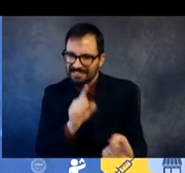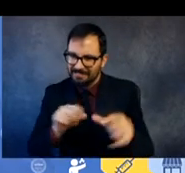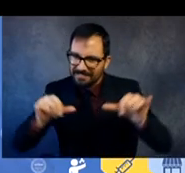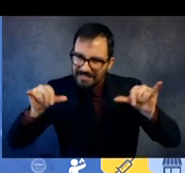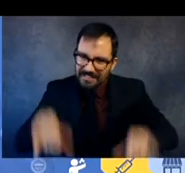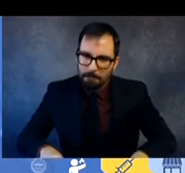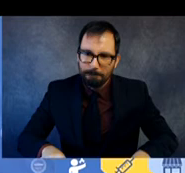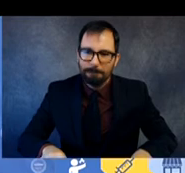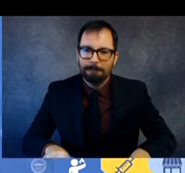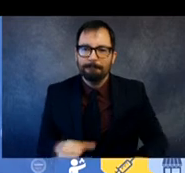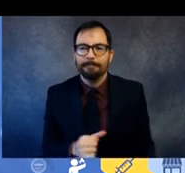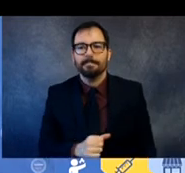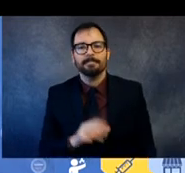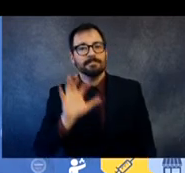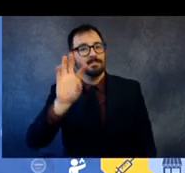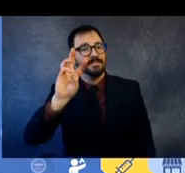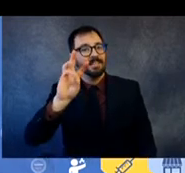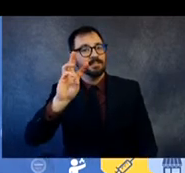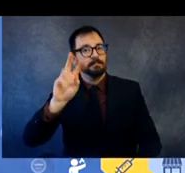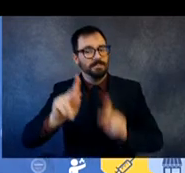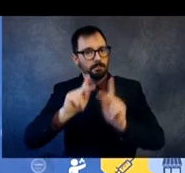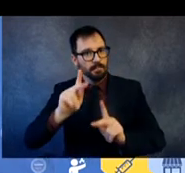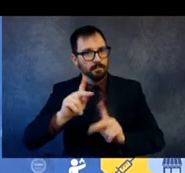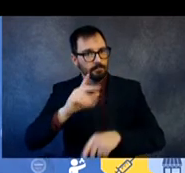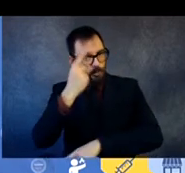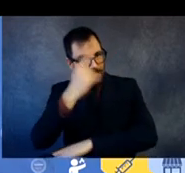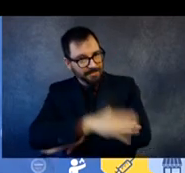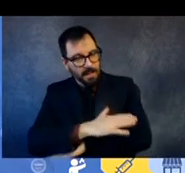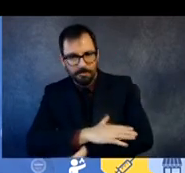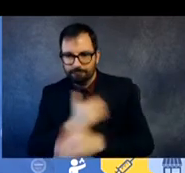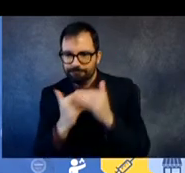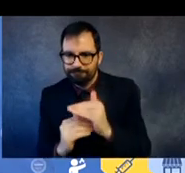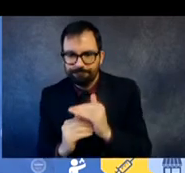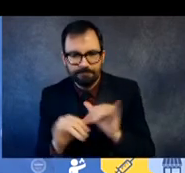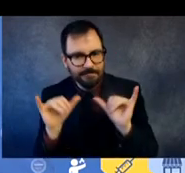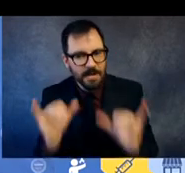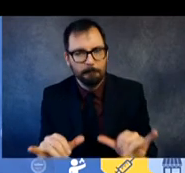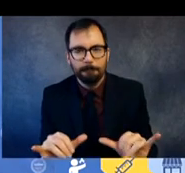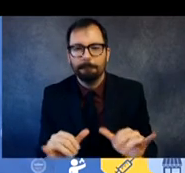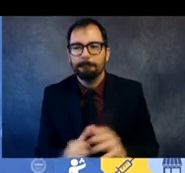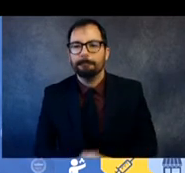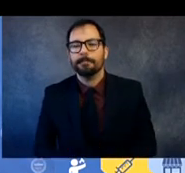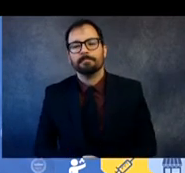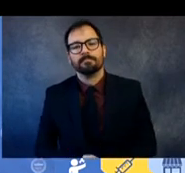Had a great experience with the North End last year, and just want to make sure we take the time to have another good experience.